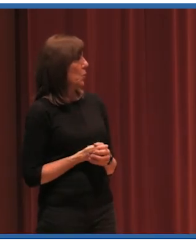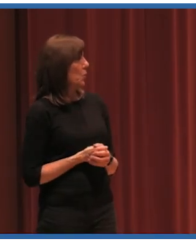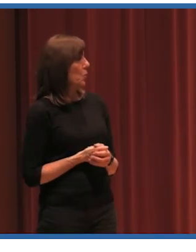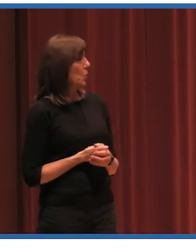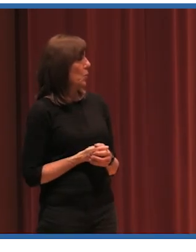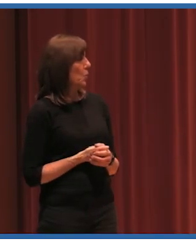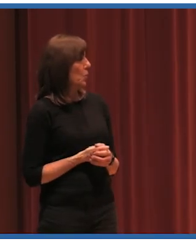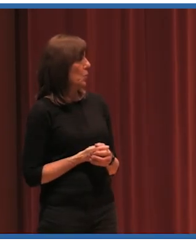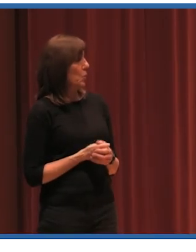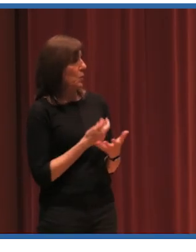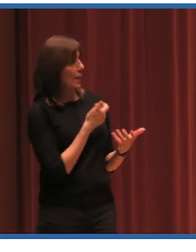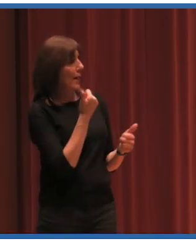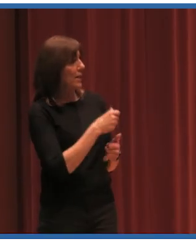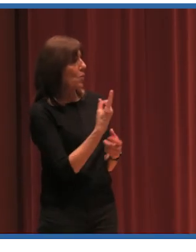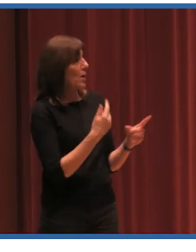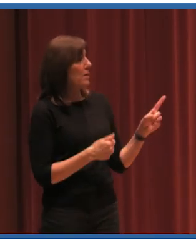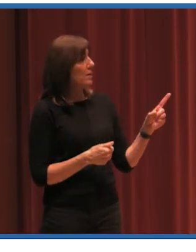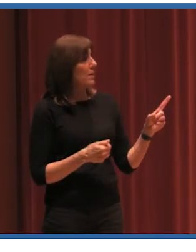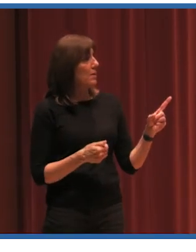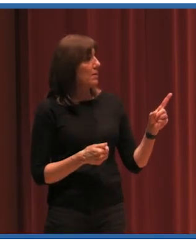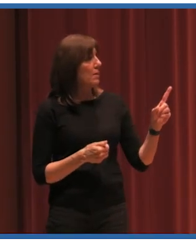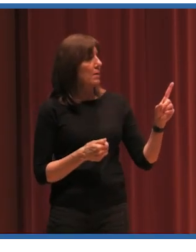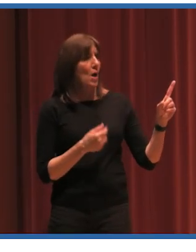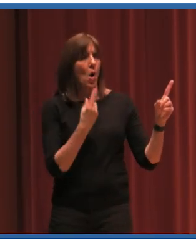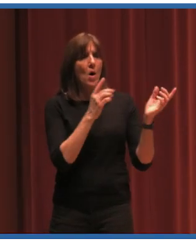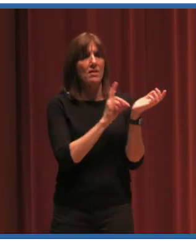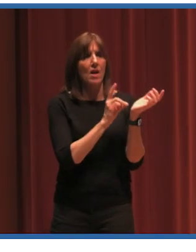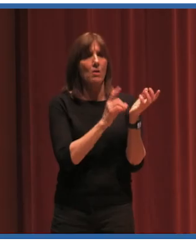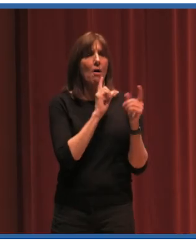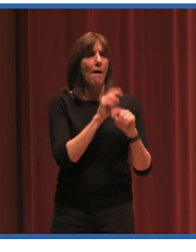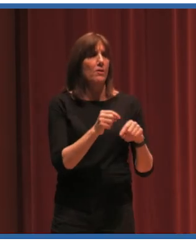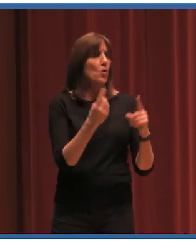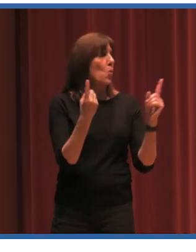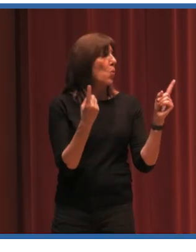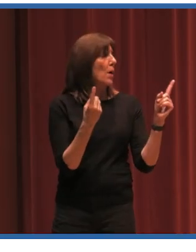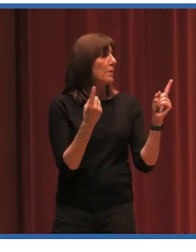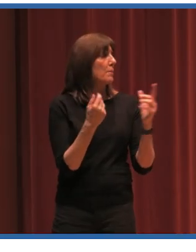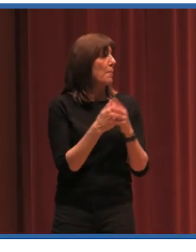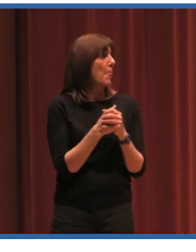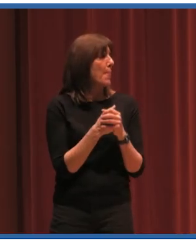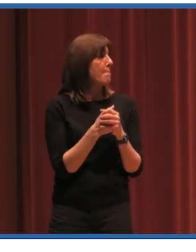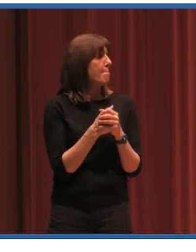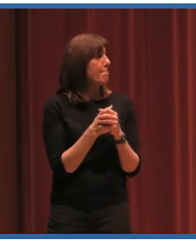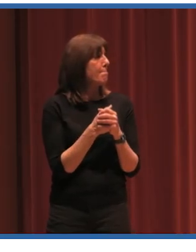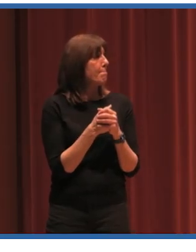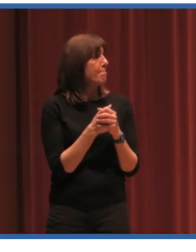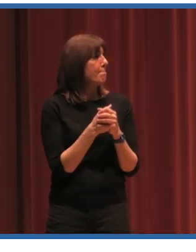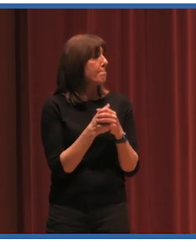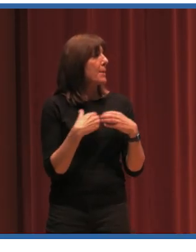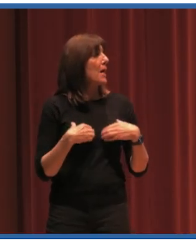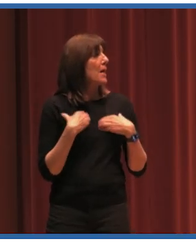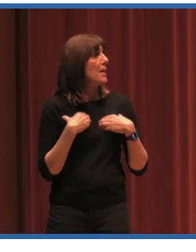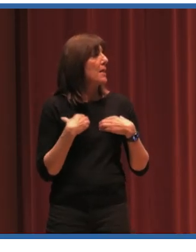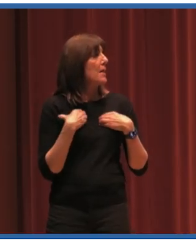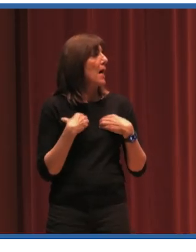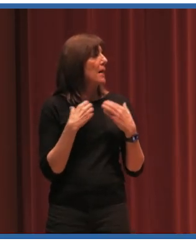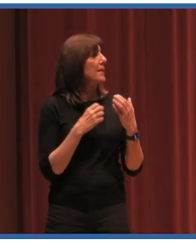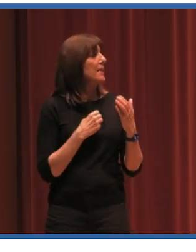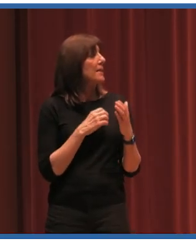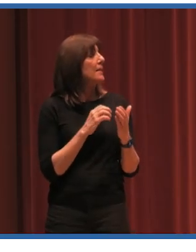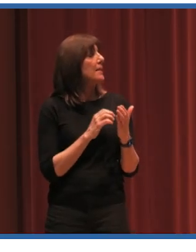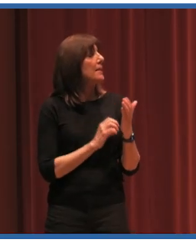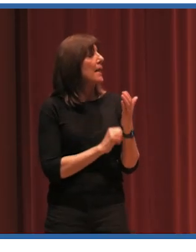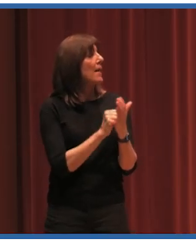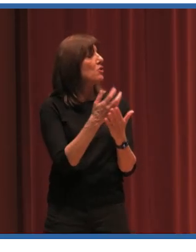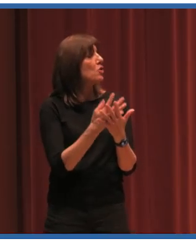please jump in as you would like. Let me answer one part of that as a clinician who orders lung cancer screening. Right